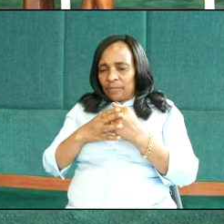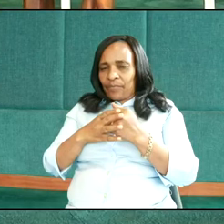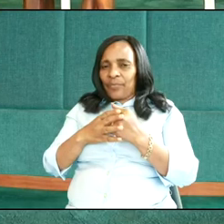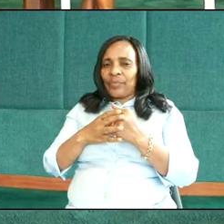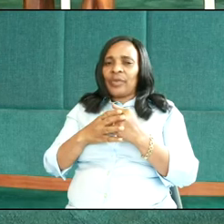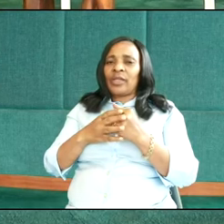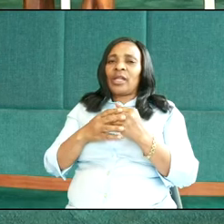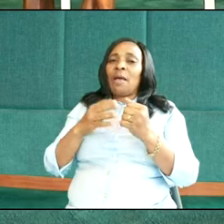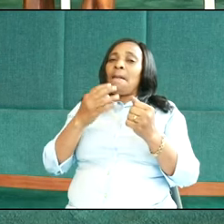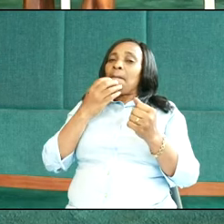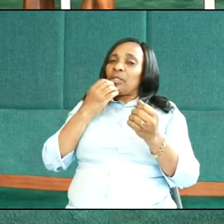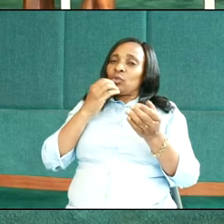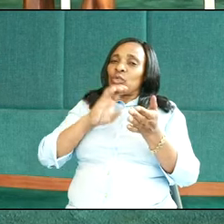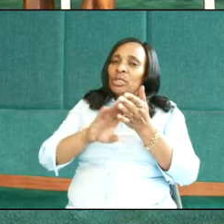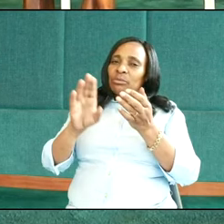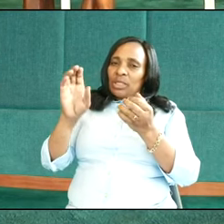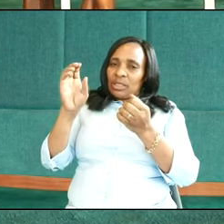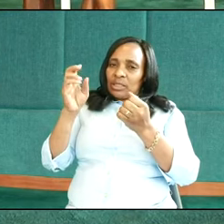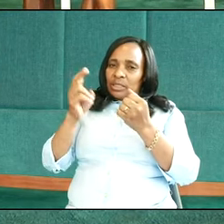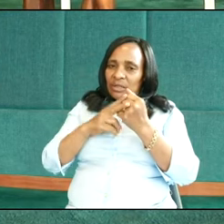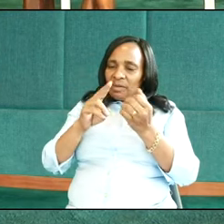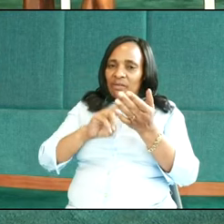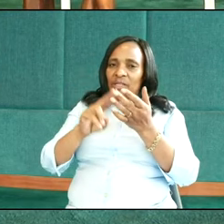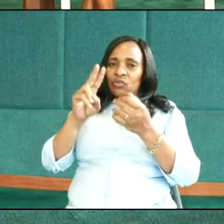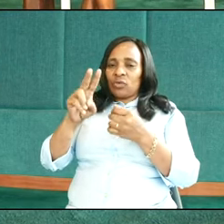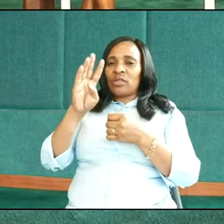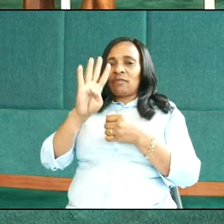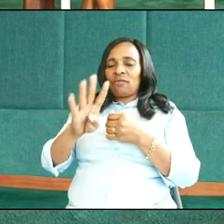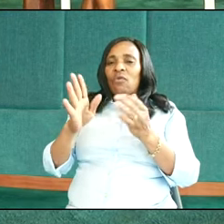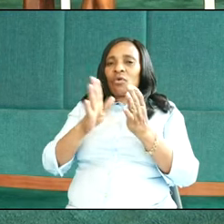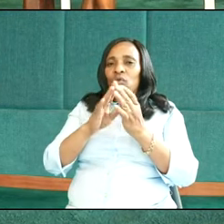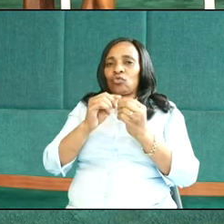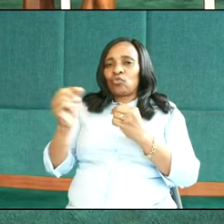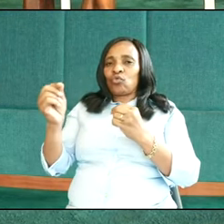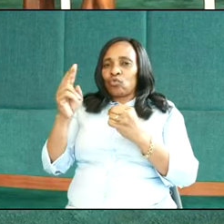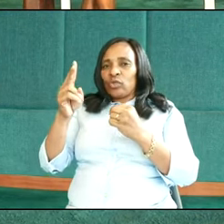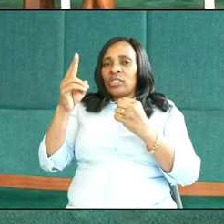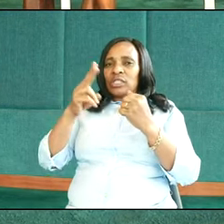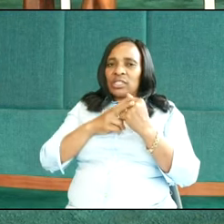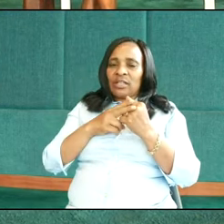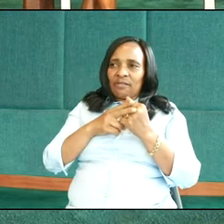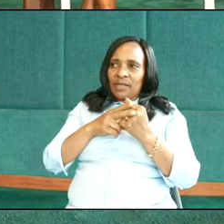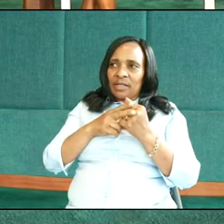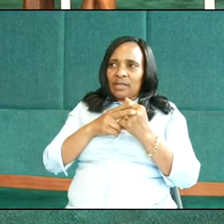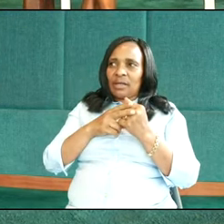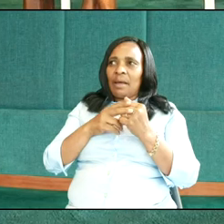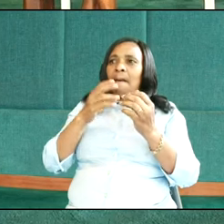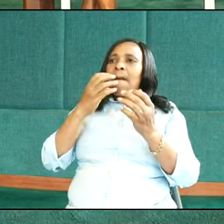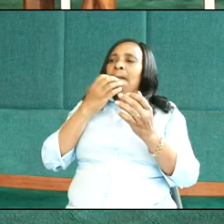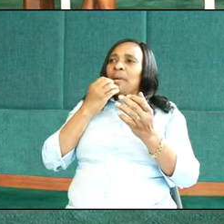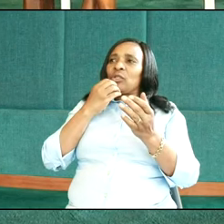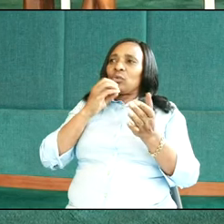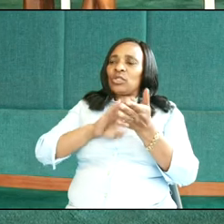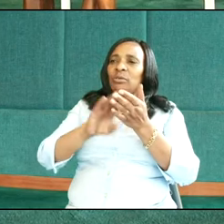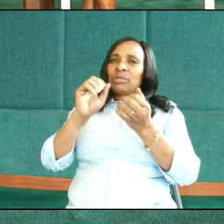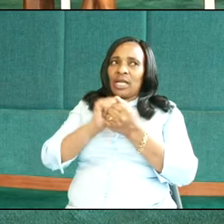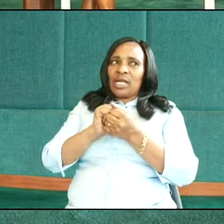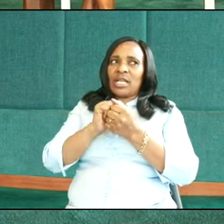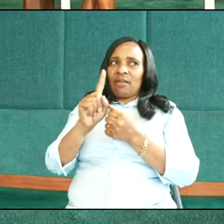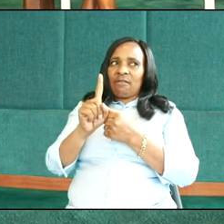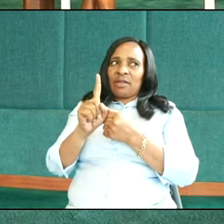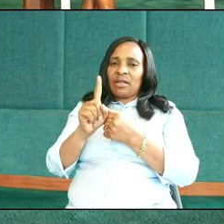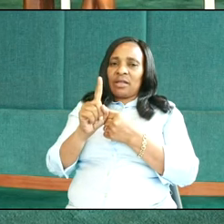chapter 7, verse 24 to 27. And then Nelson, if you could go through Matthew chapter 11,